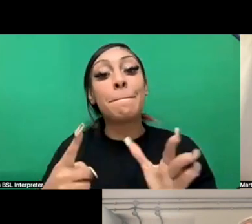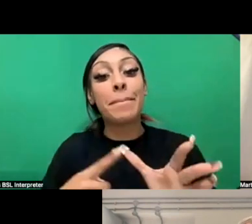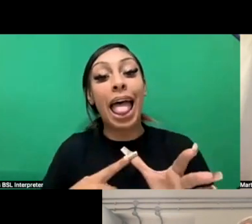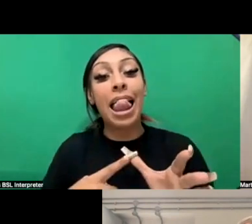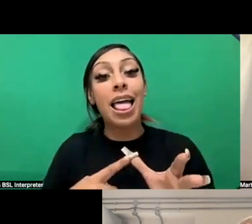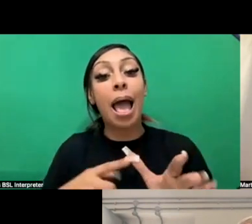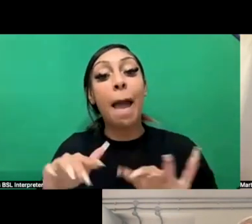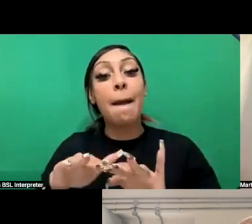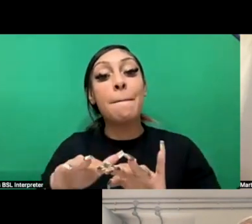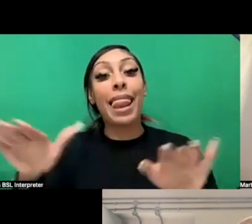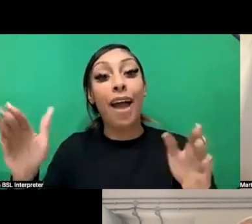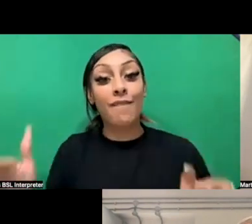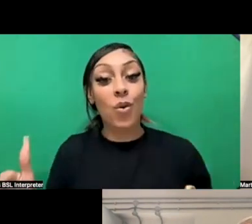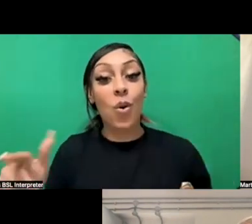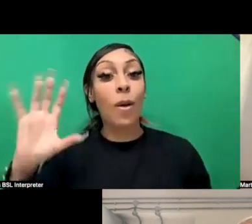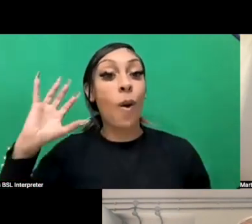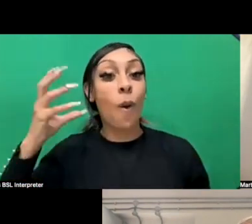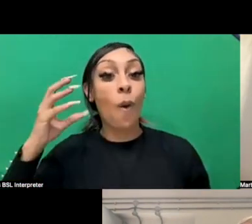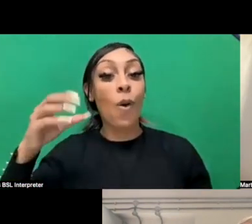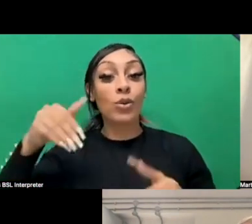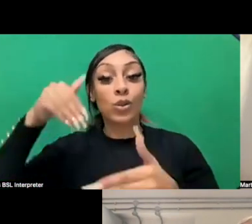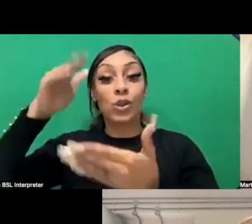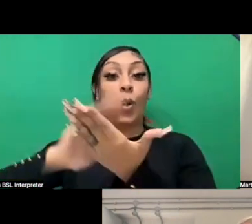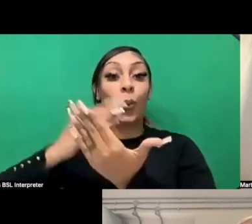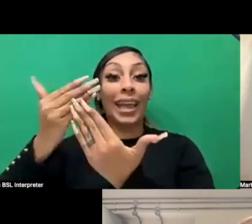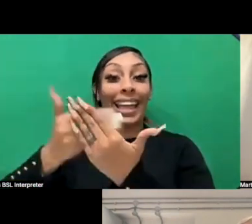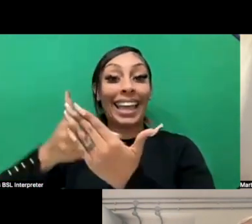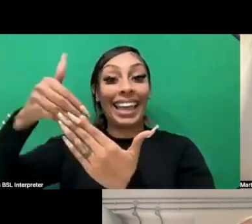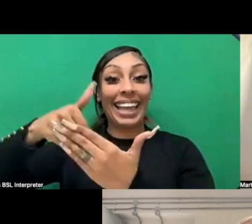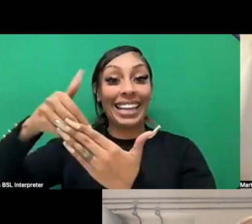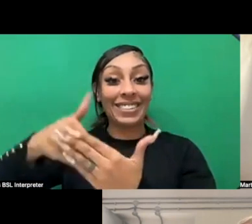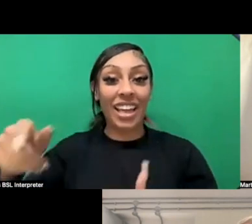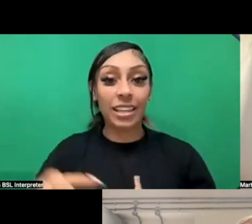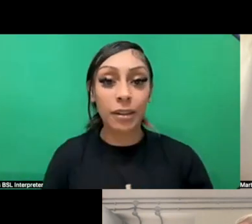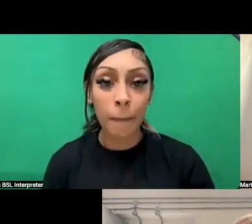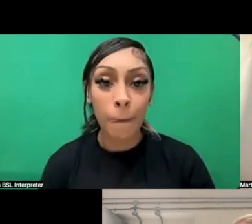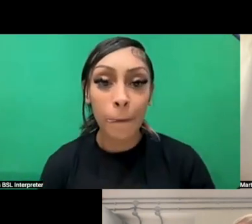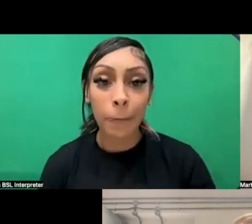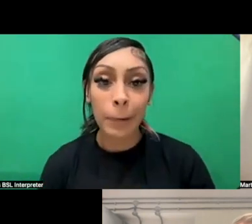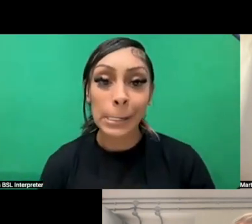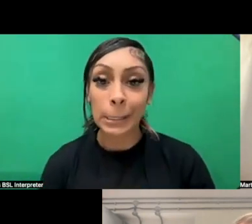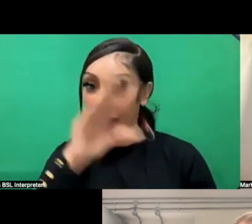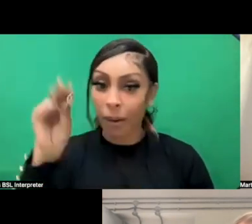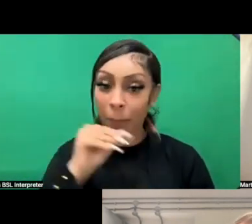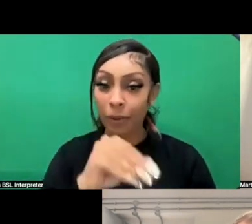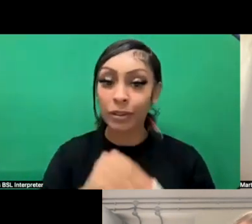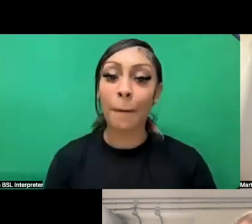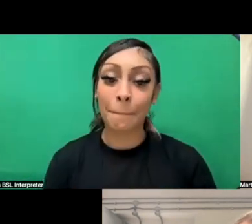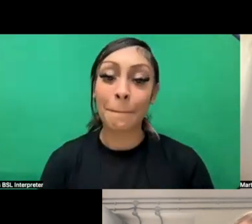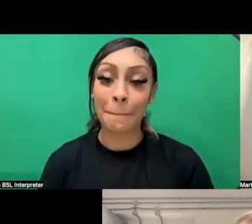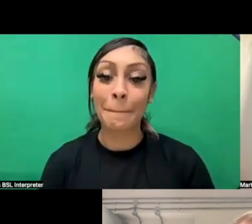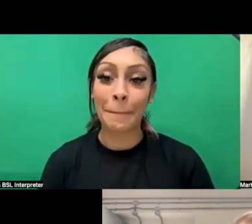interface that is millisecond. John, can you put that website address in the chat? Yeah,